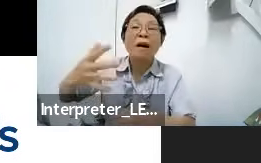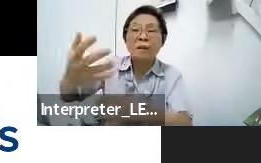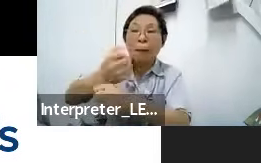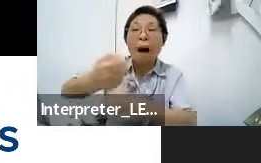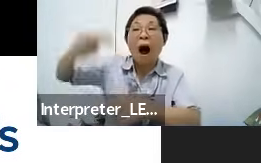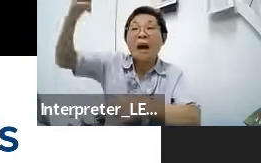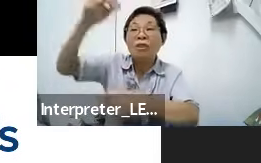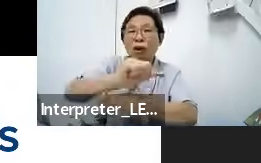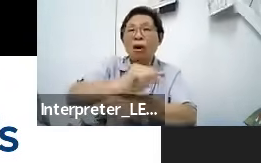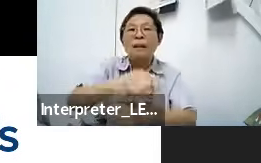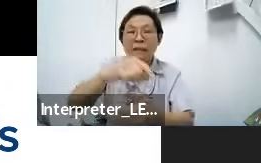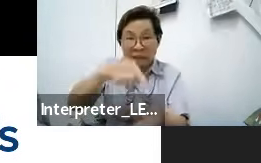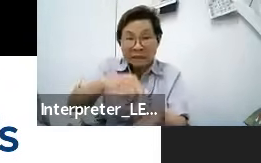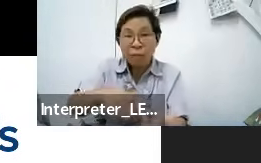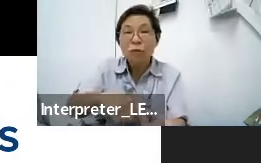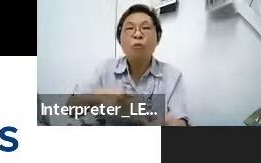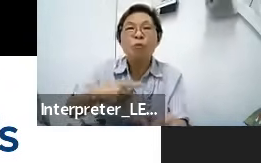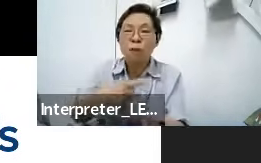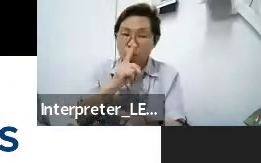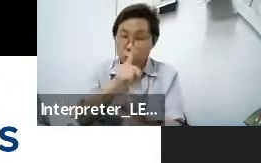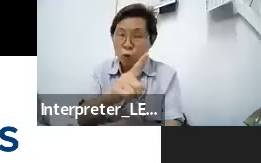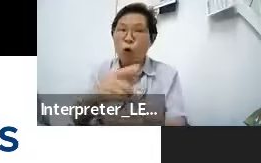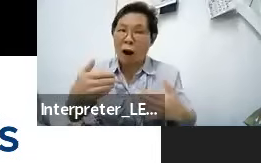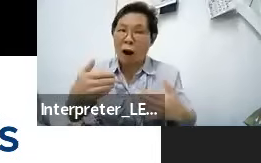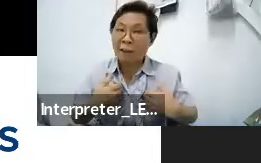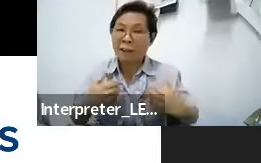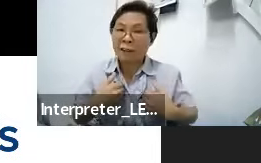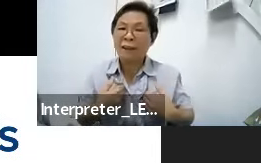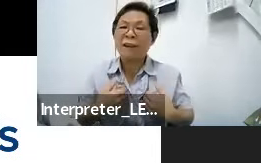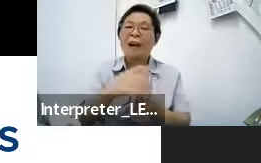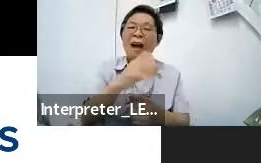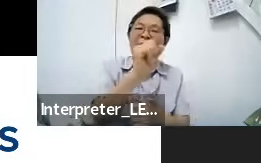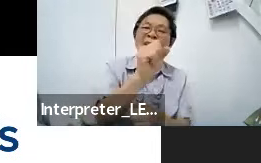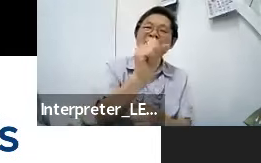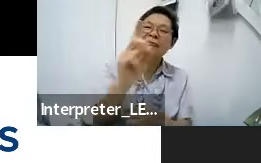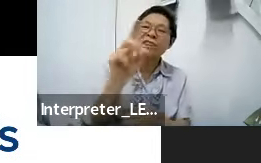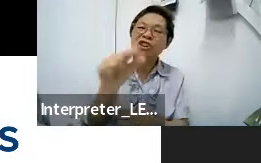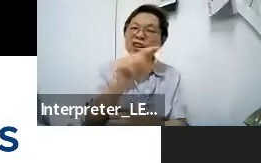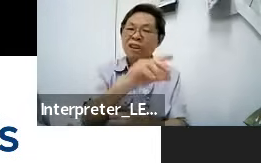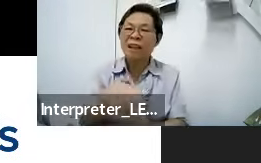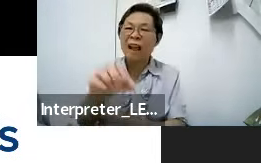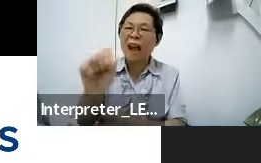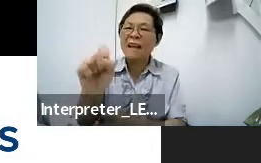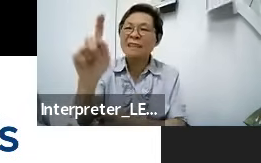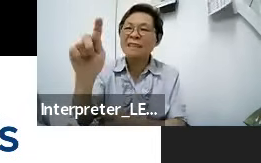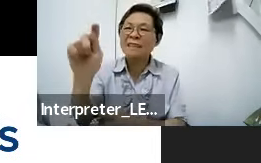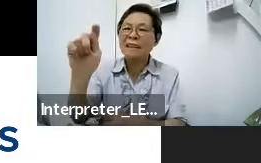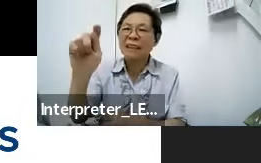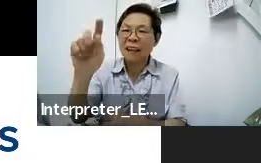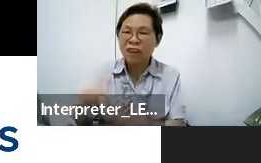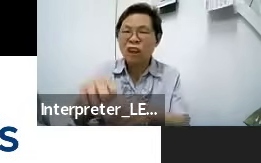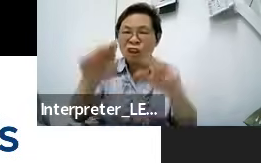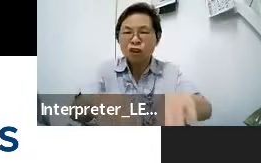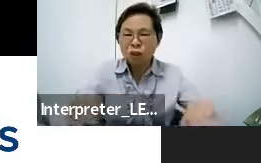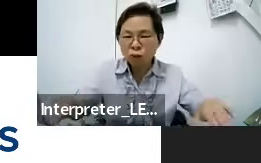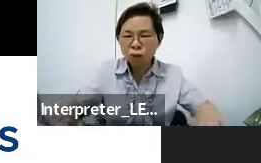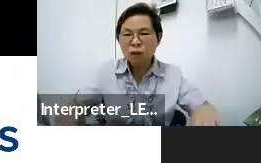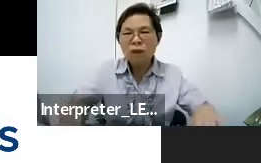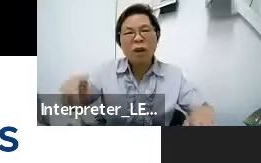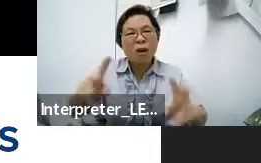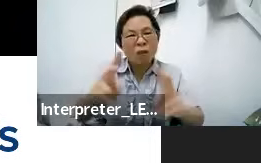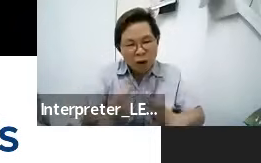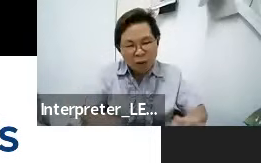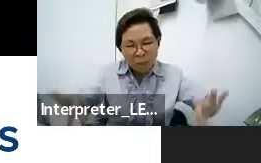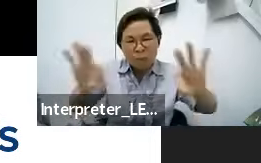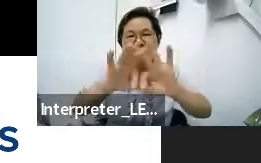is there. But again, SDGs as well as SEN and children with needs are going to be very important, how we